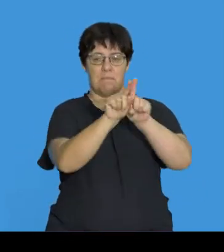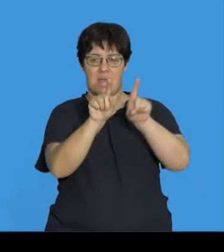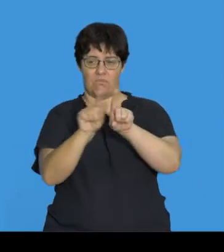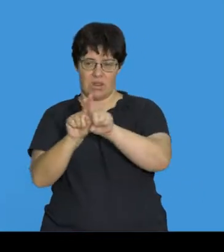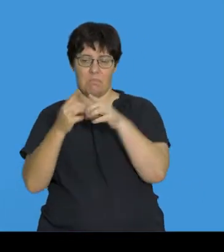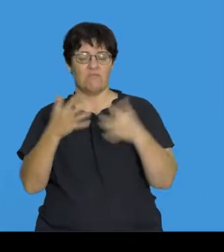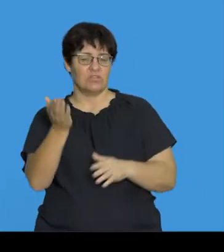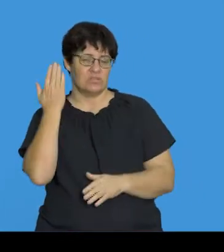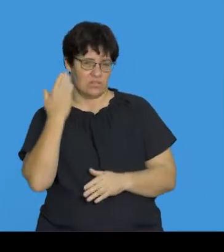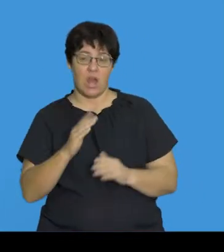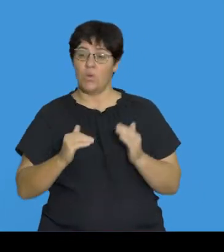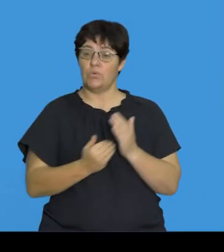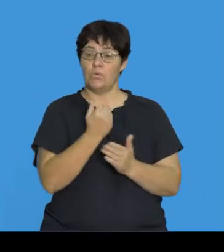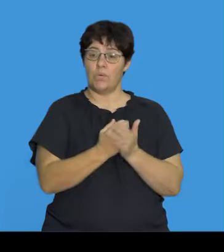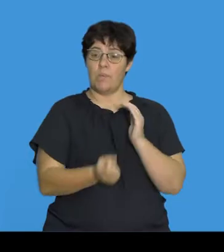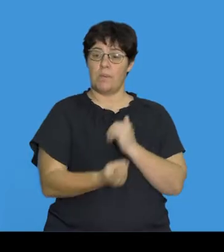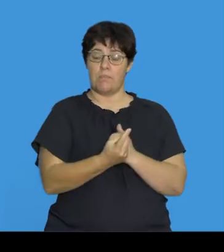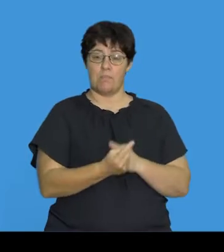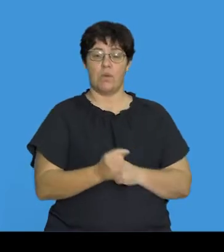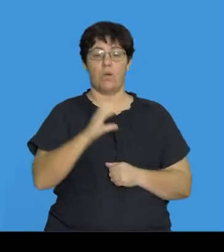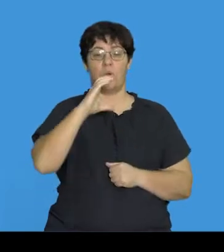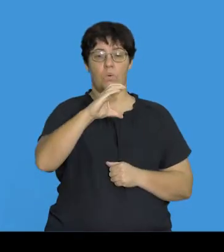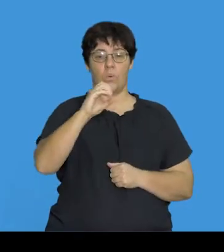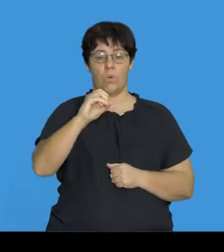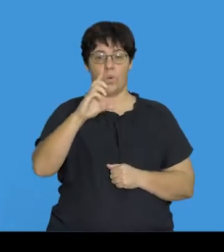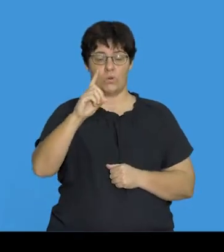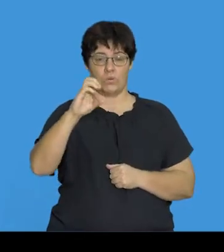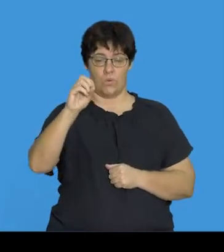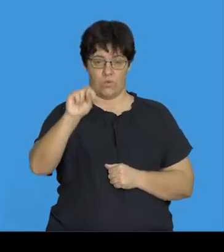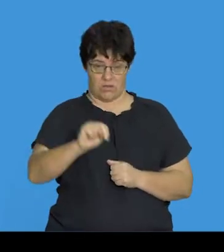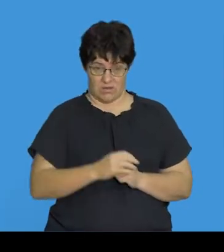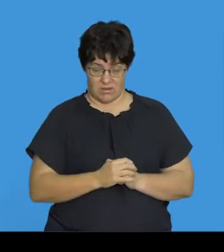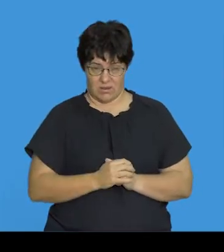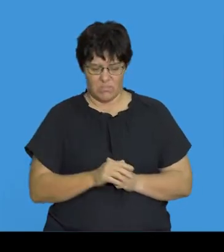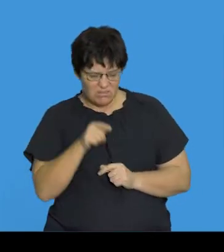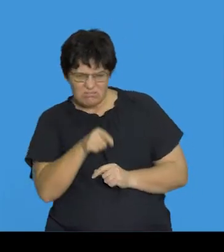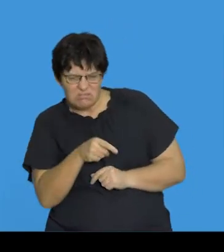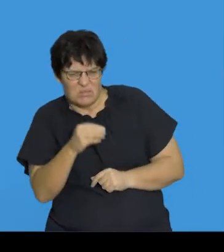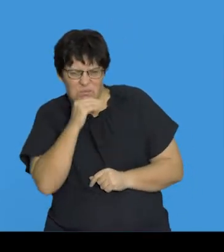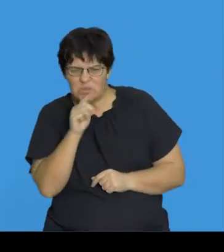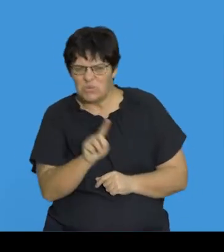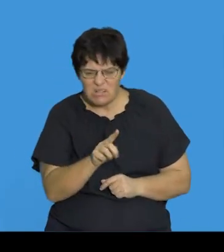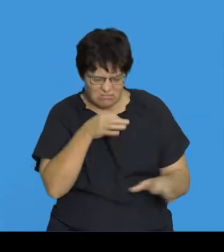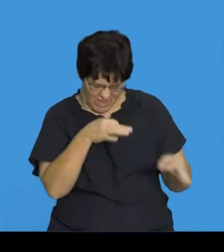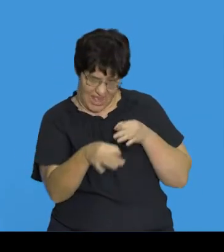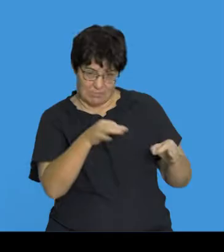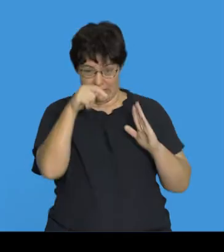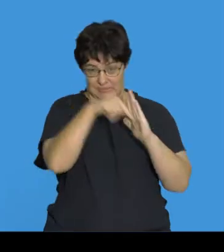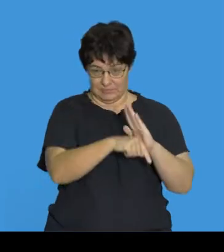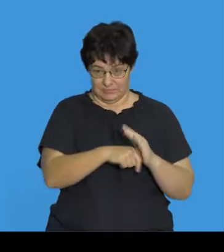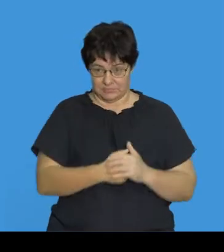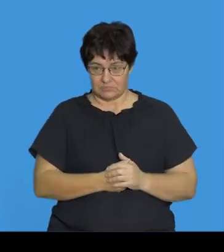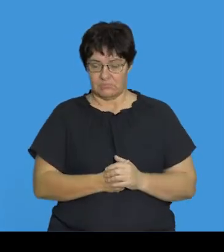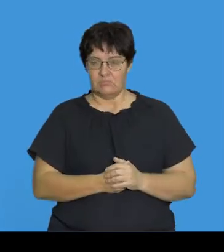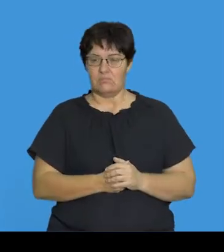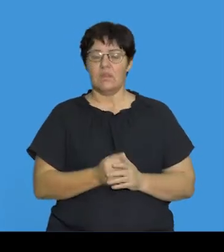new concept that we're going to bring in today is called a codon, and we're going to try and understand what a codon actually is.